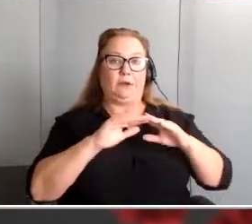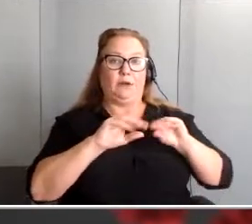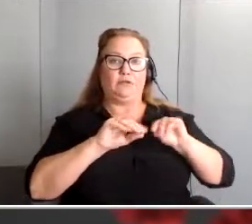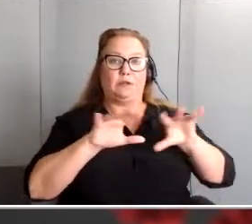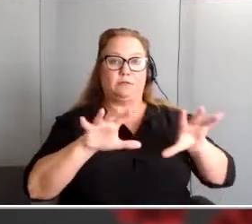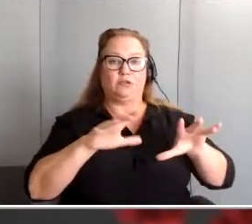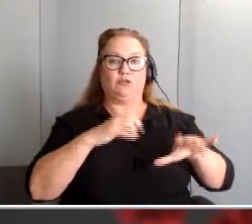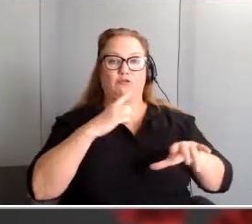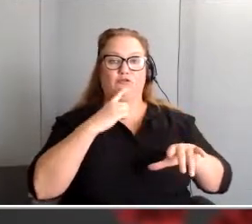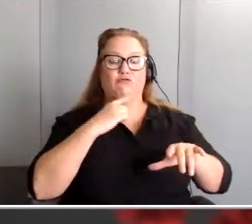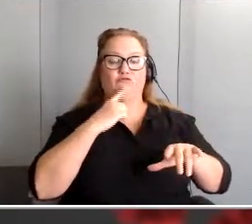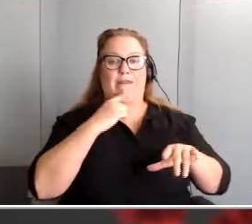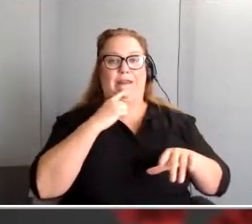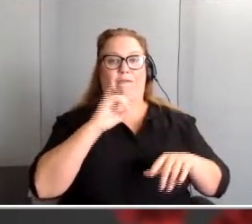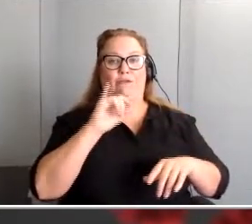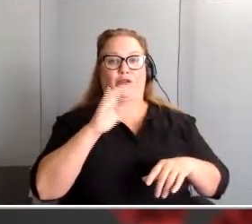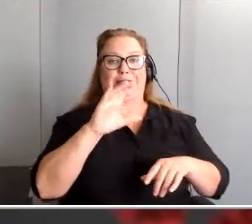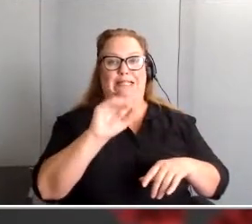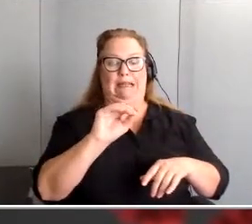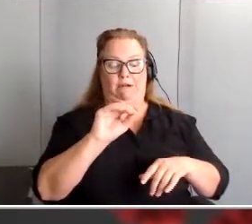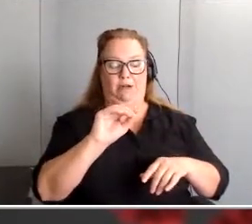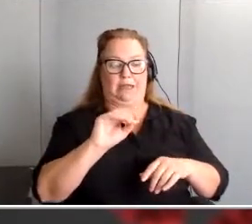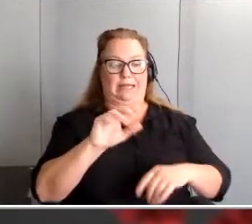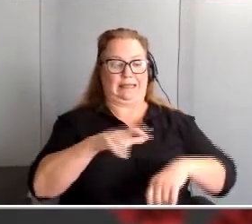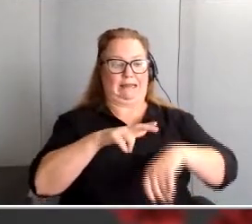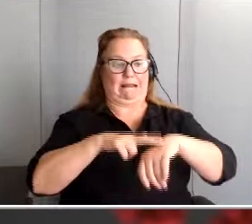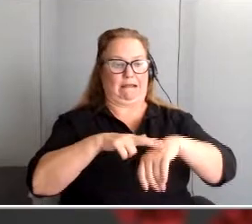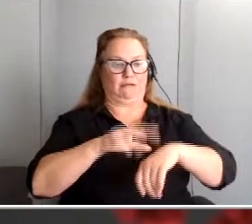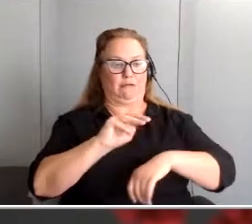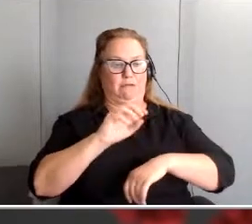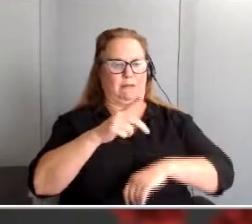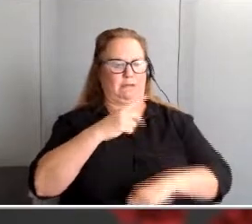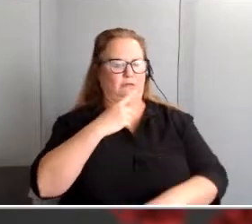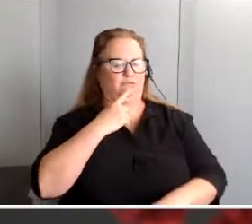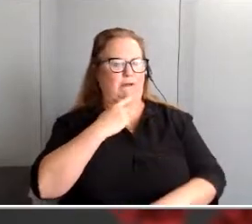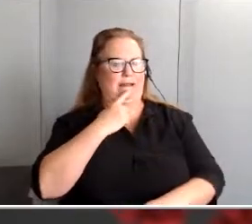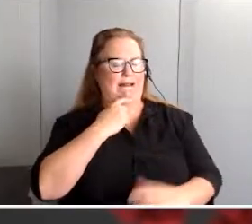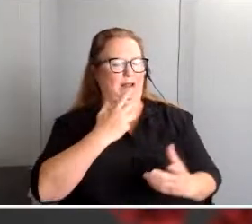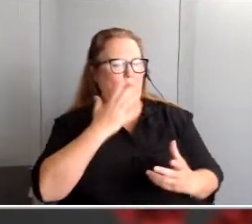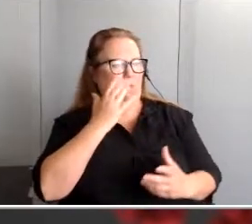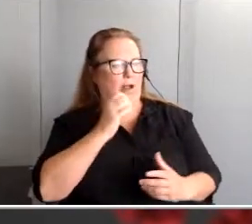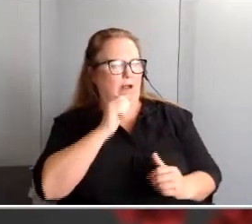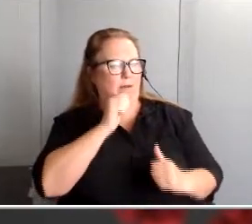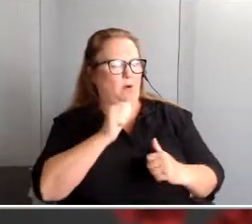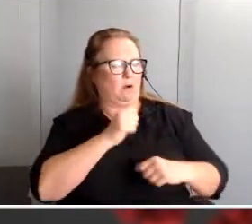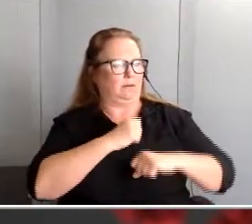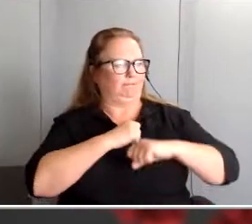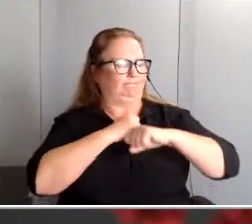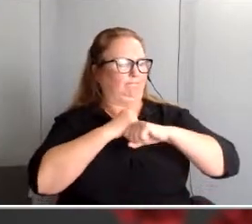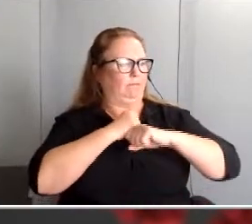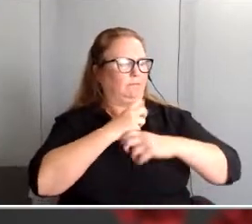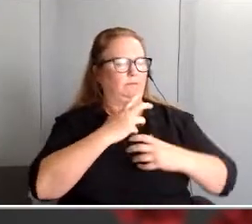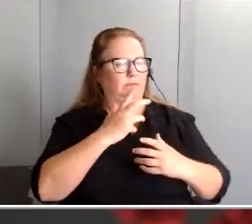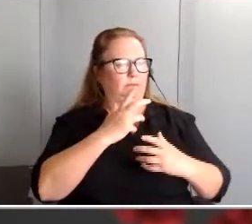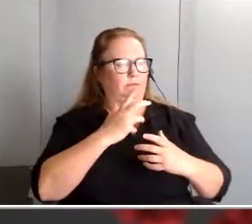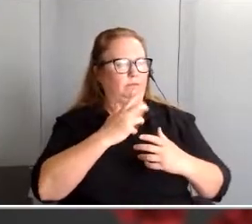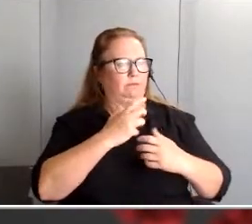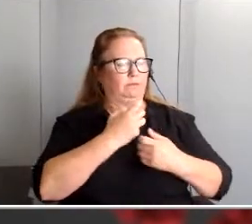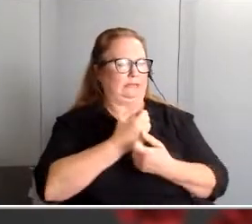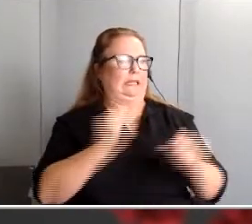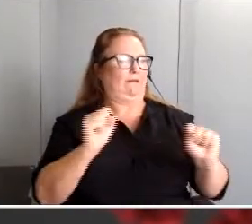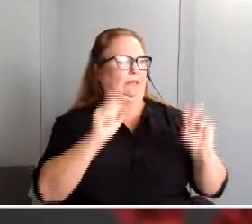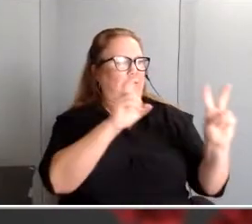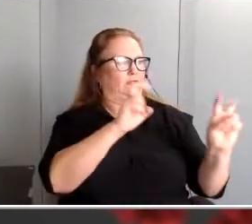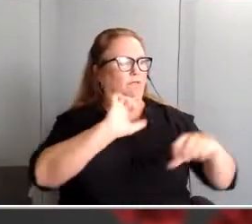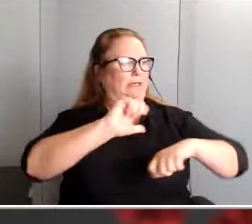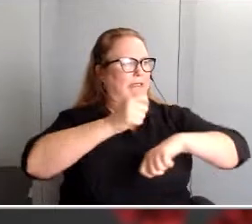County is red and the national map is also red, so why aren't more precautions being taken? Dr. Hawkinson, I'll let you start. Yeah,